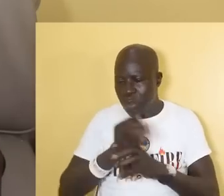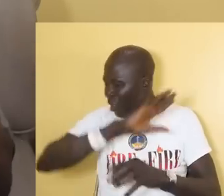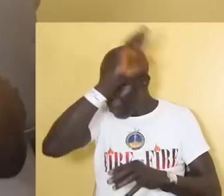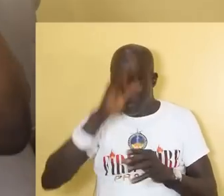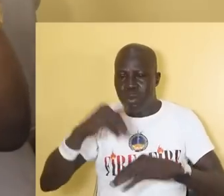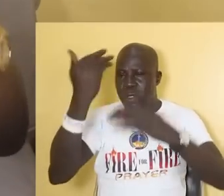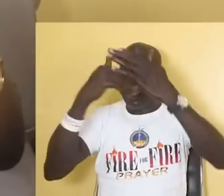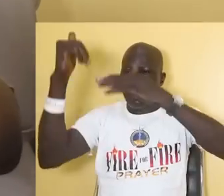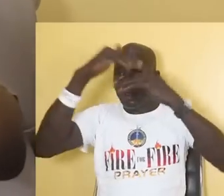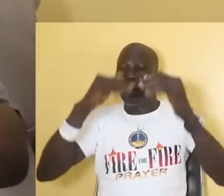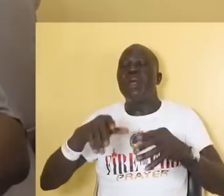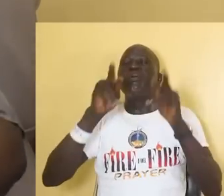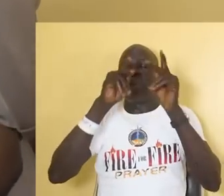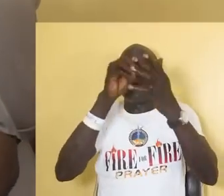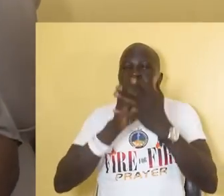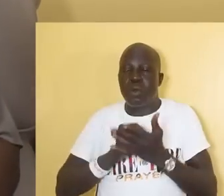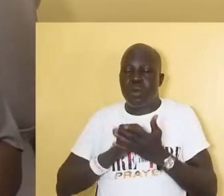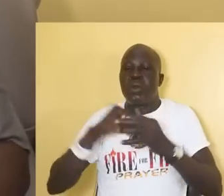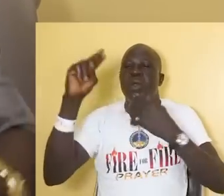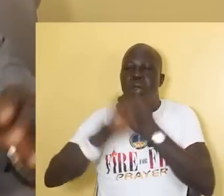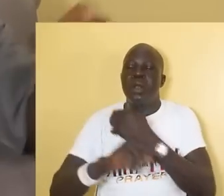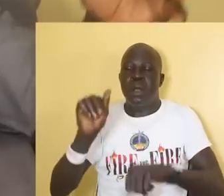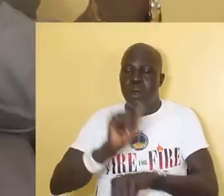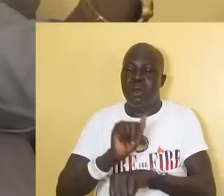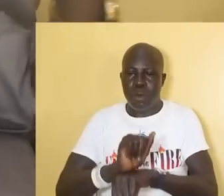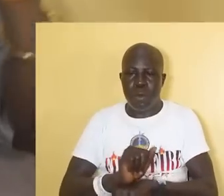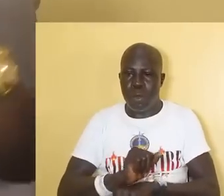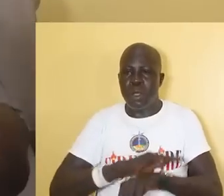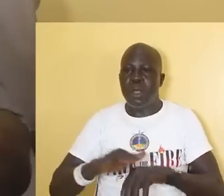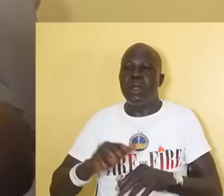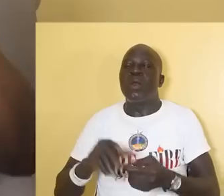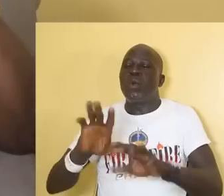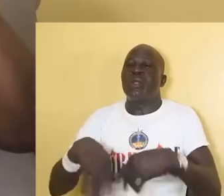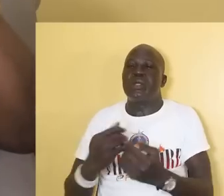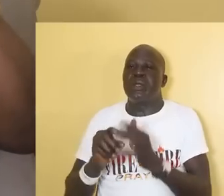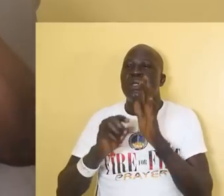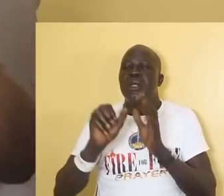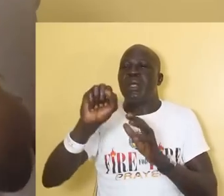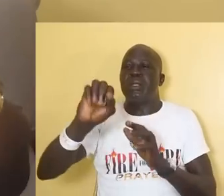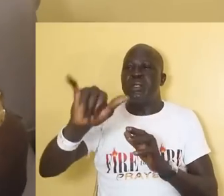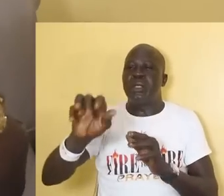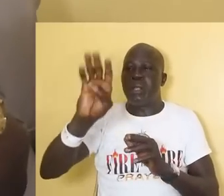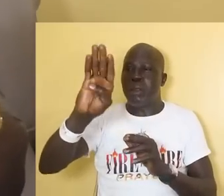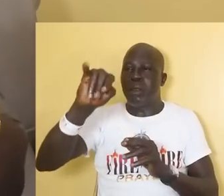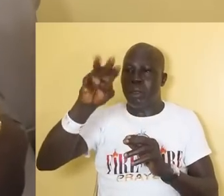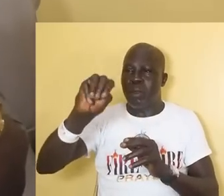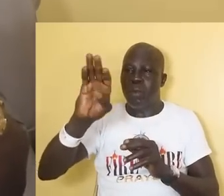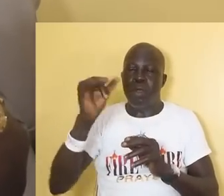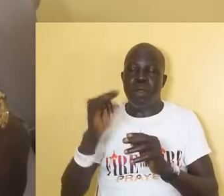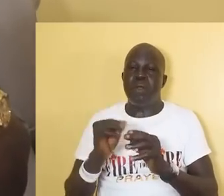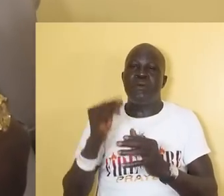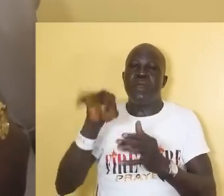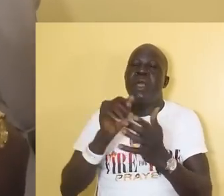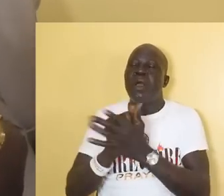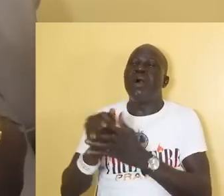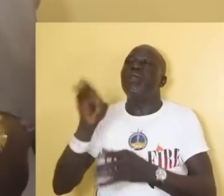get prepared for the owner. Because it will not be tarrying. Where is your symbol of faith? The water you put